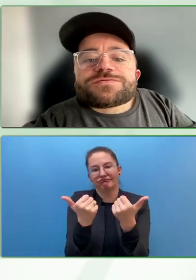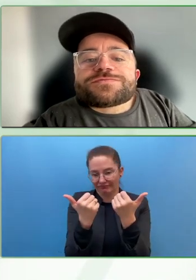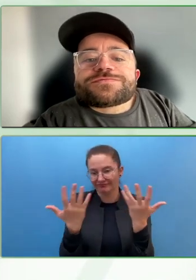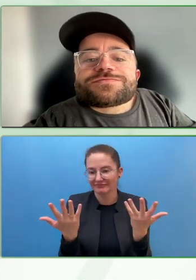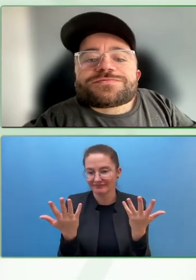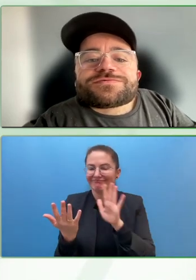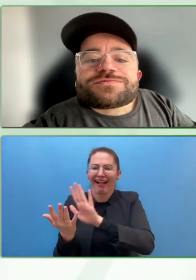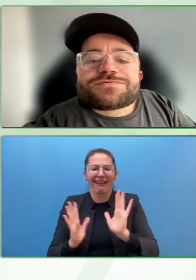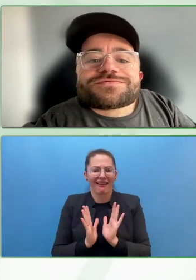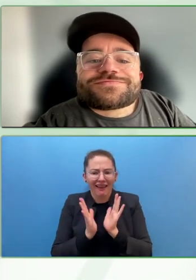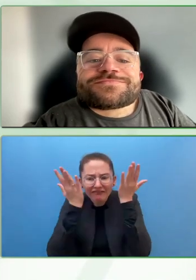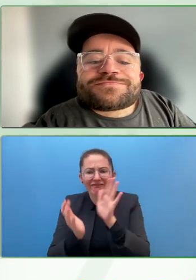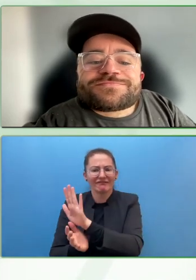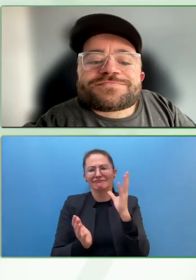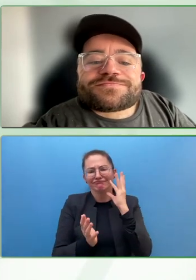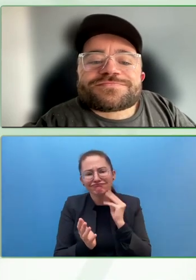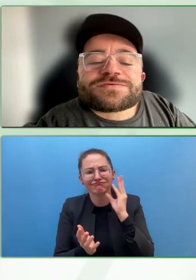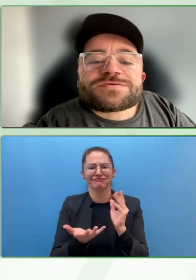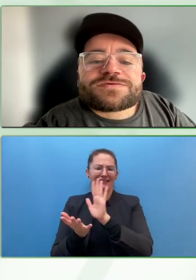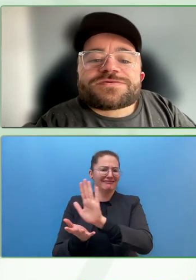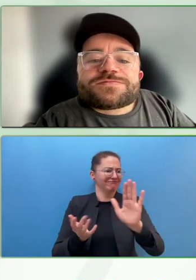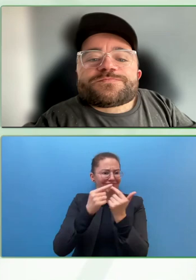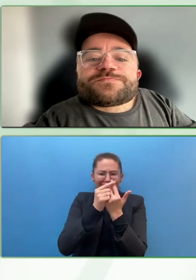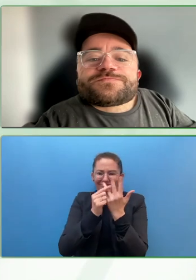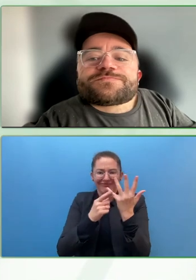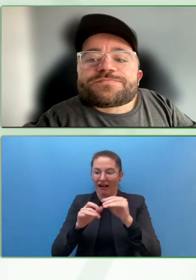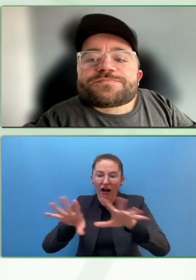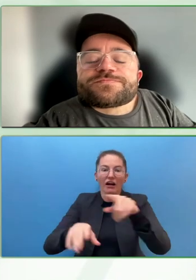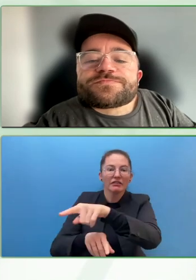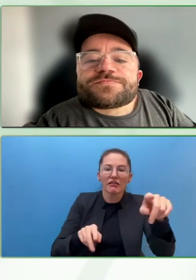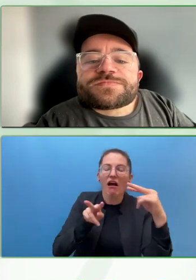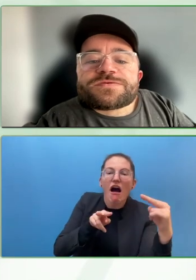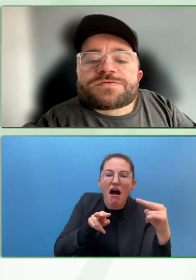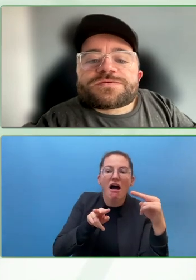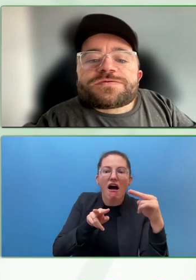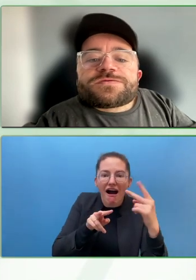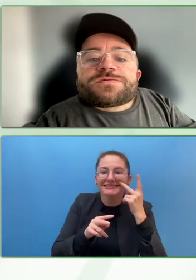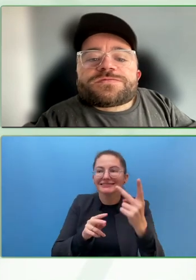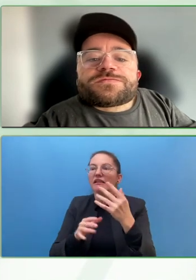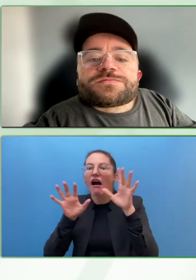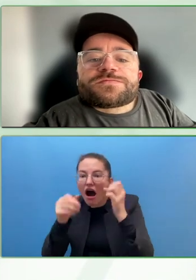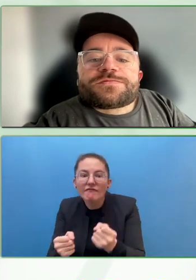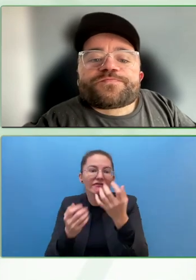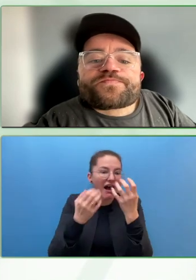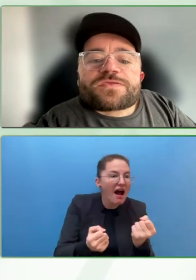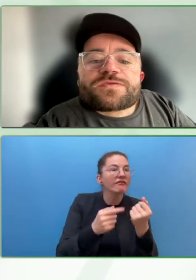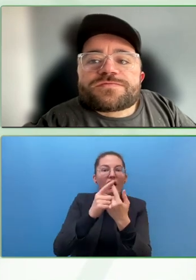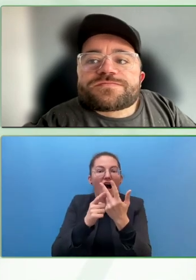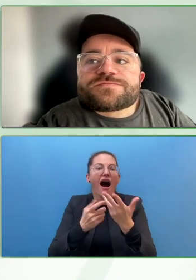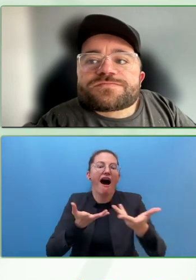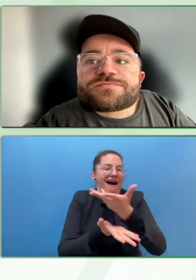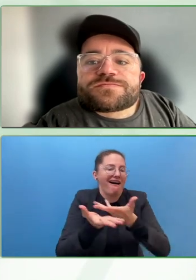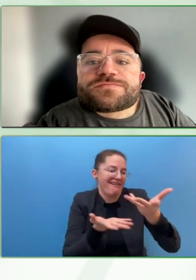are so many business-oriented people here. How can we reach you? Do you have a website, a link,